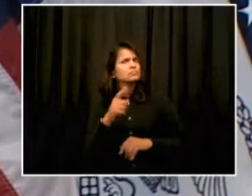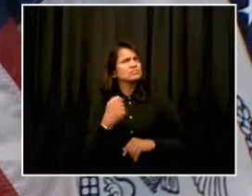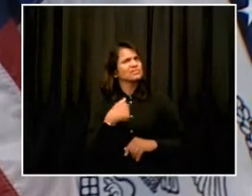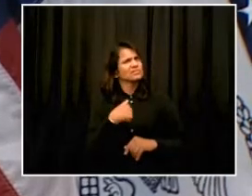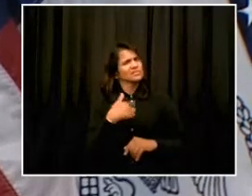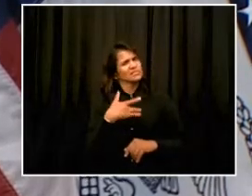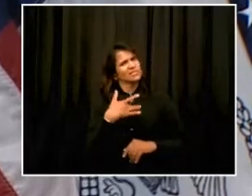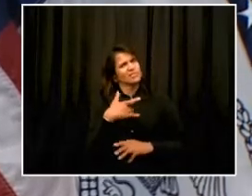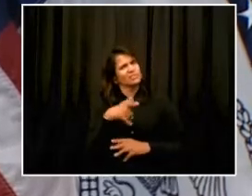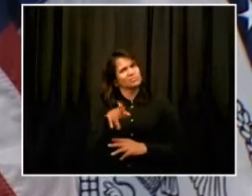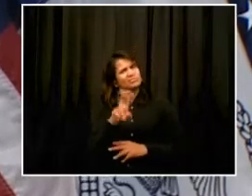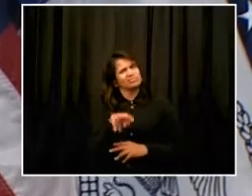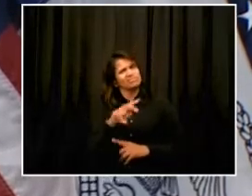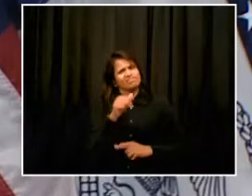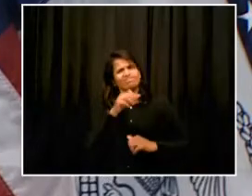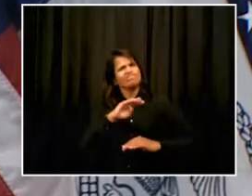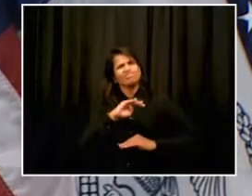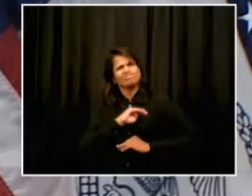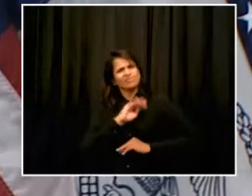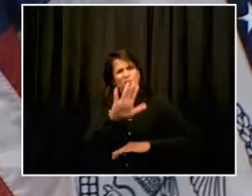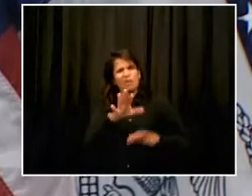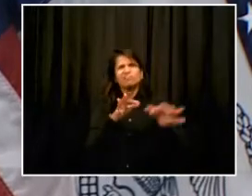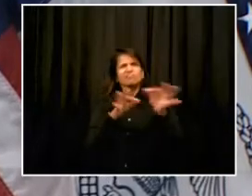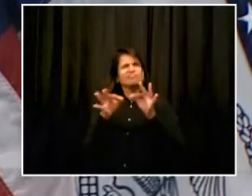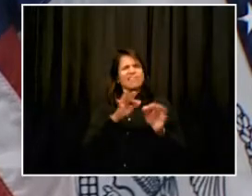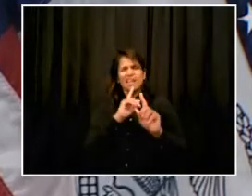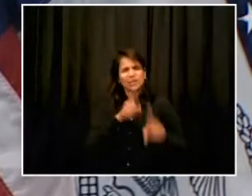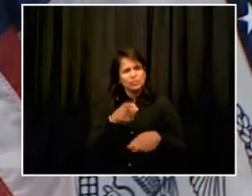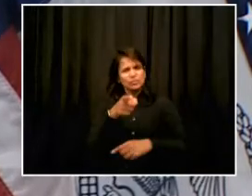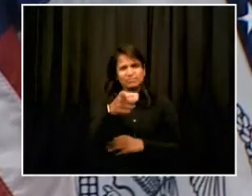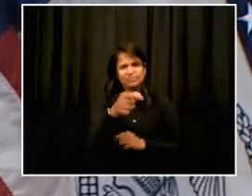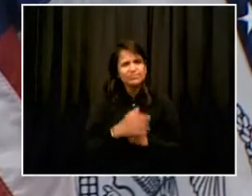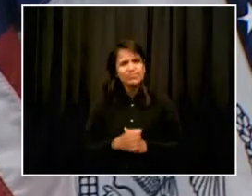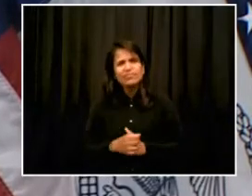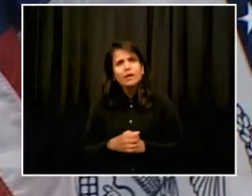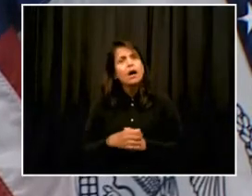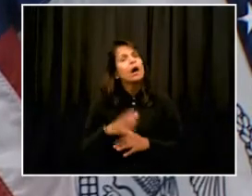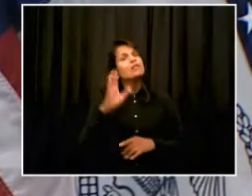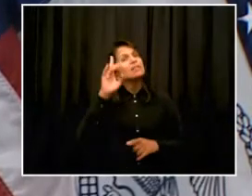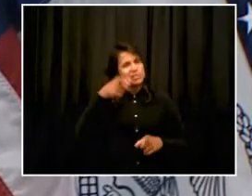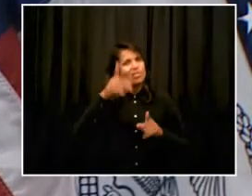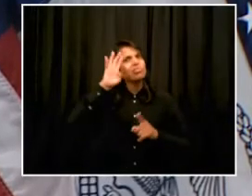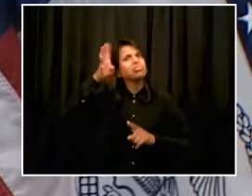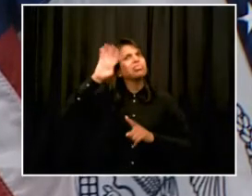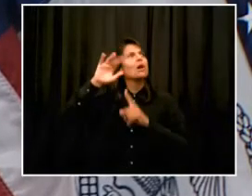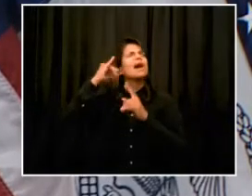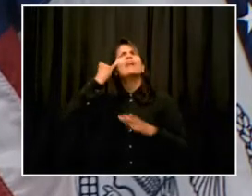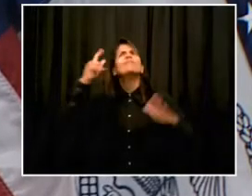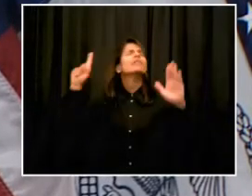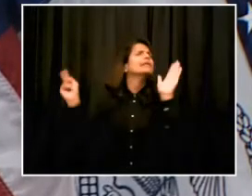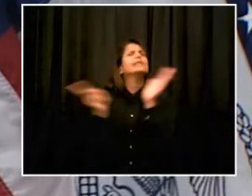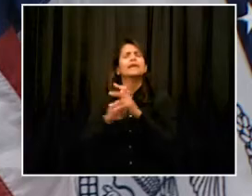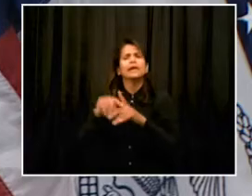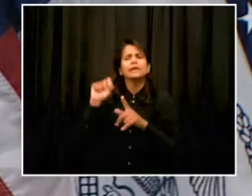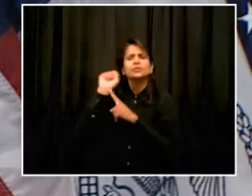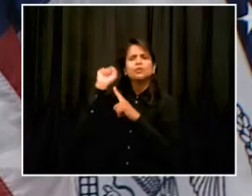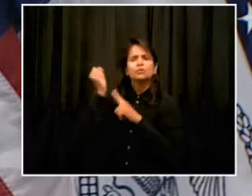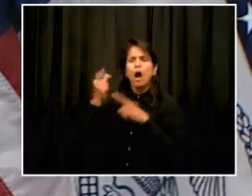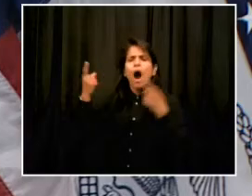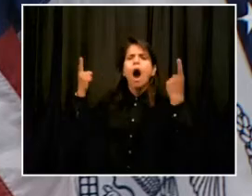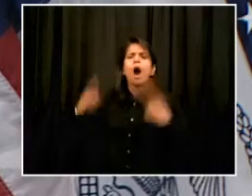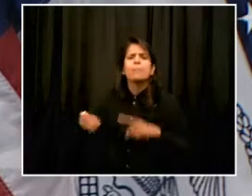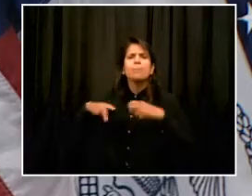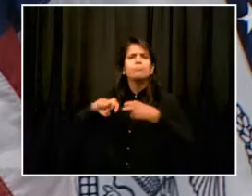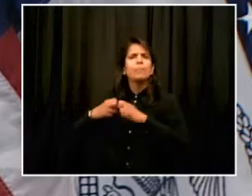I arrive on the George Washington Bridge, how are you going to know where I'm spending the next 2 weeks?